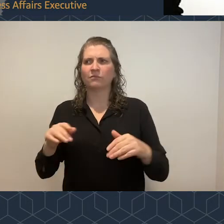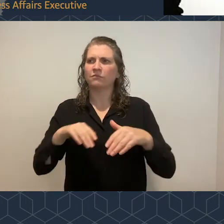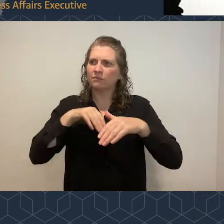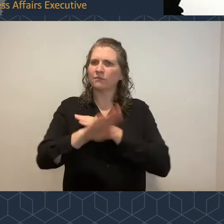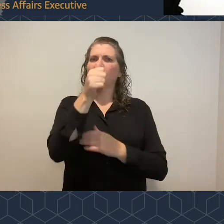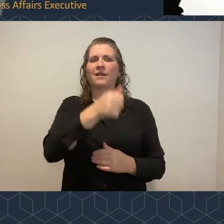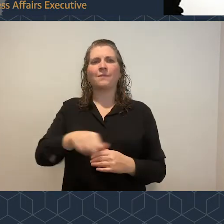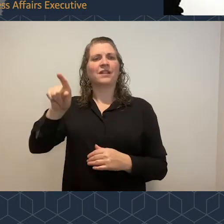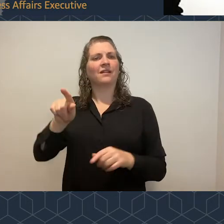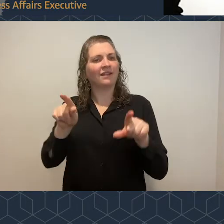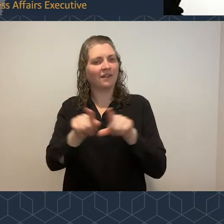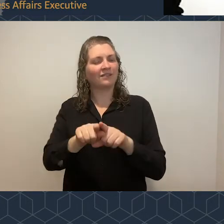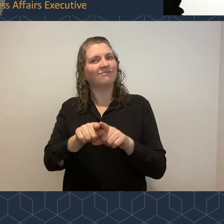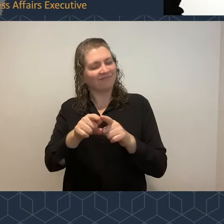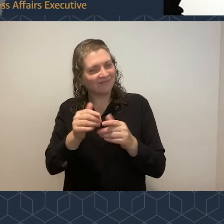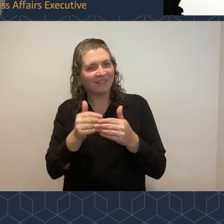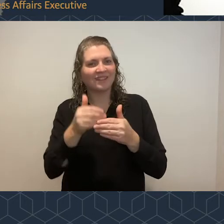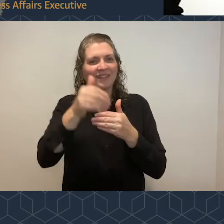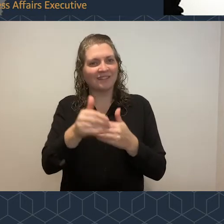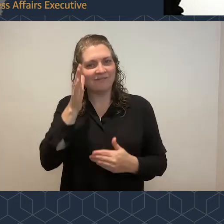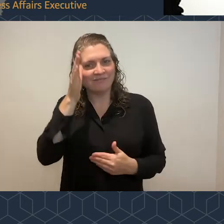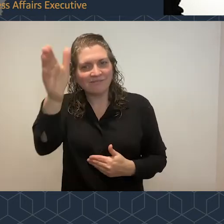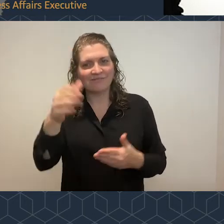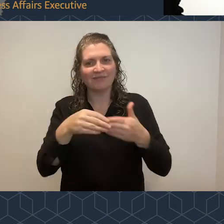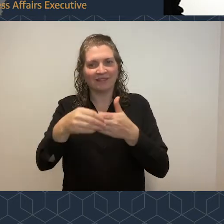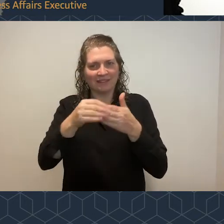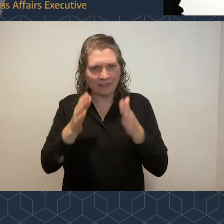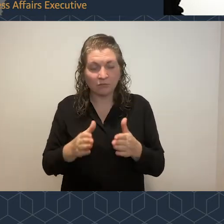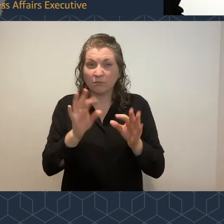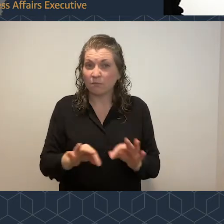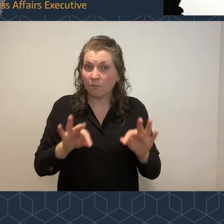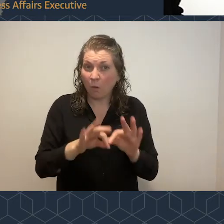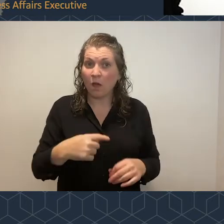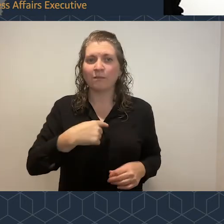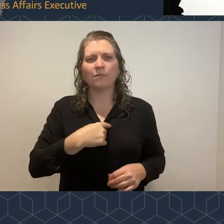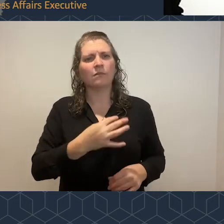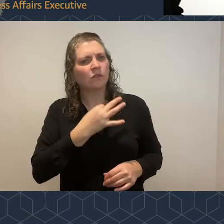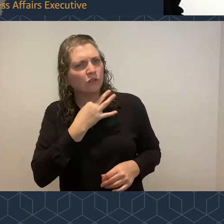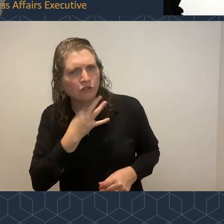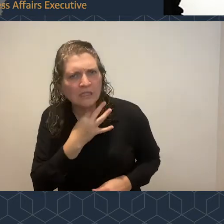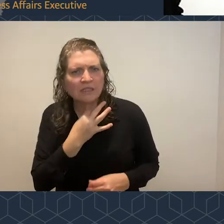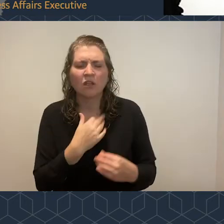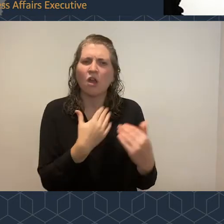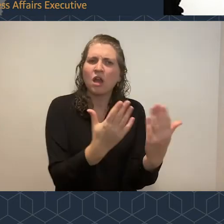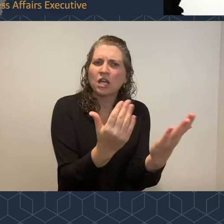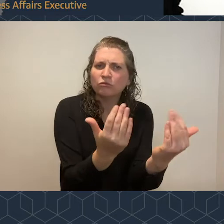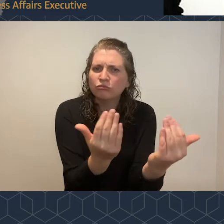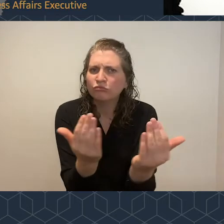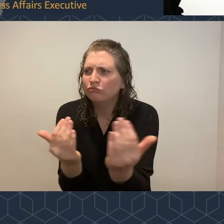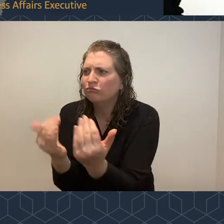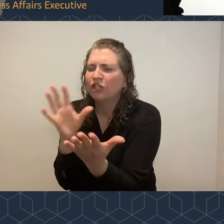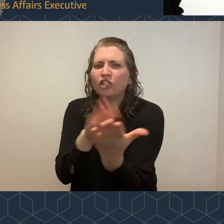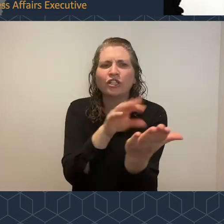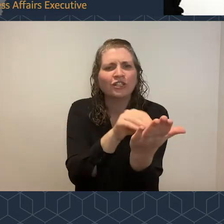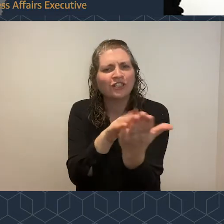she prepared for those. I certainly have the one that I have as my favorite, which is learn and be curious.